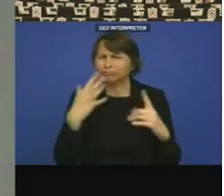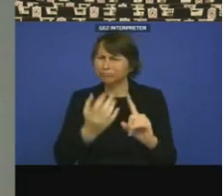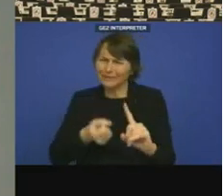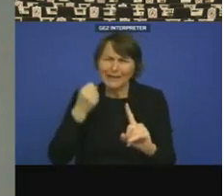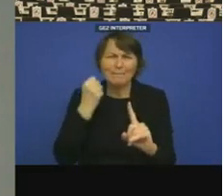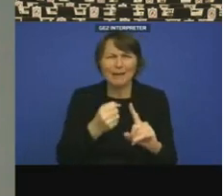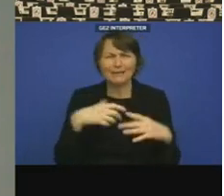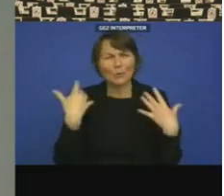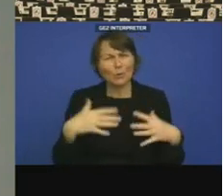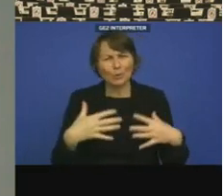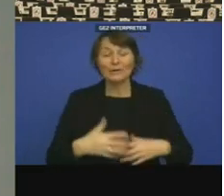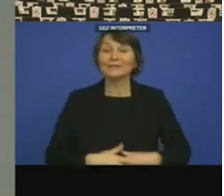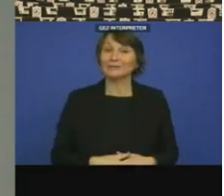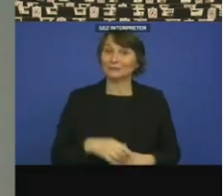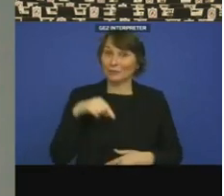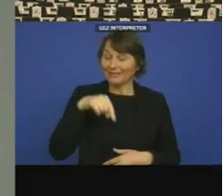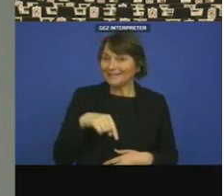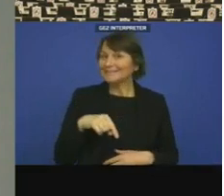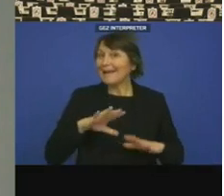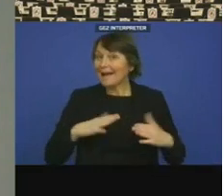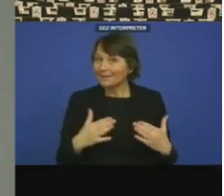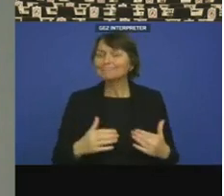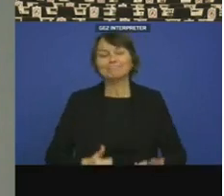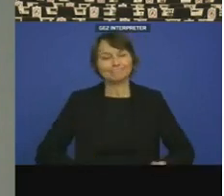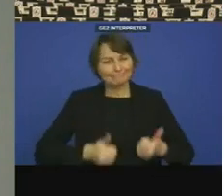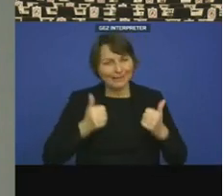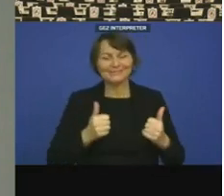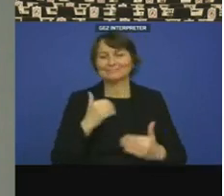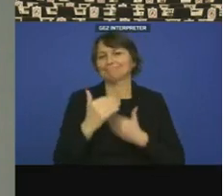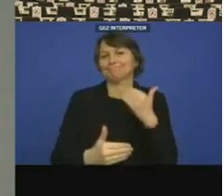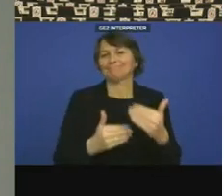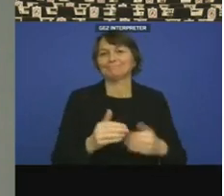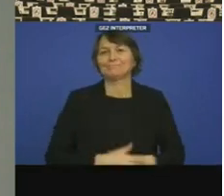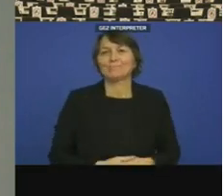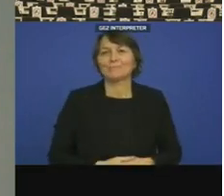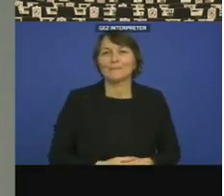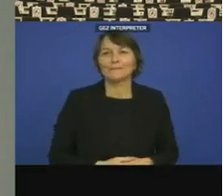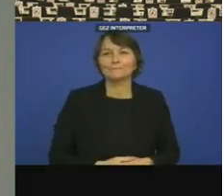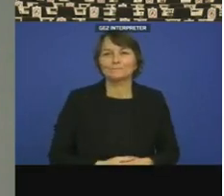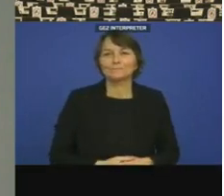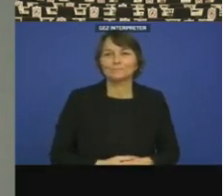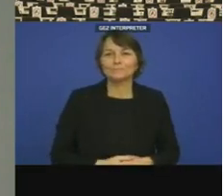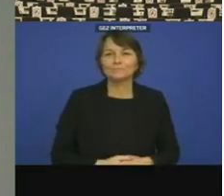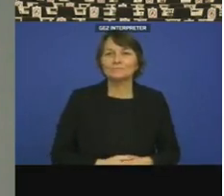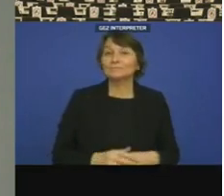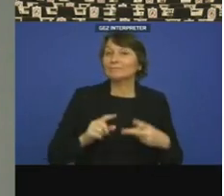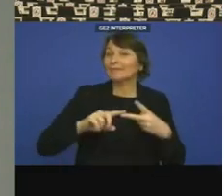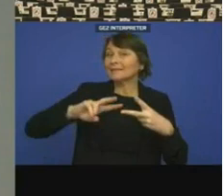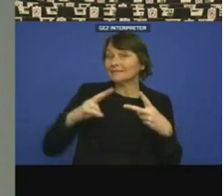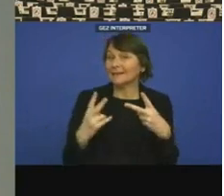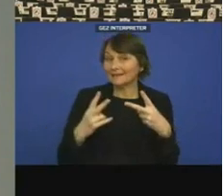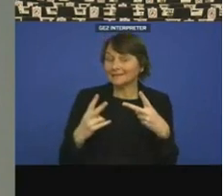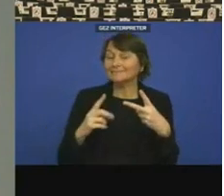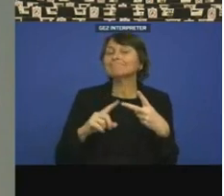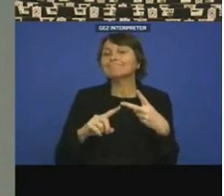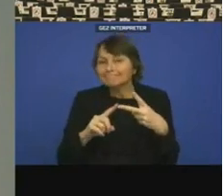clear feedback: keep going. Second, we want to provide even more opportunities for participation and